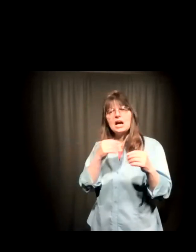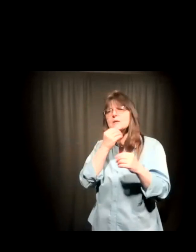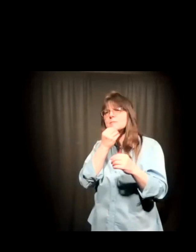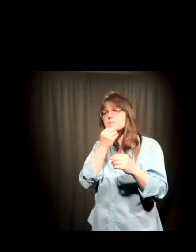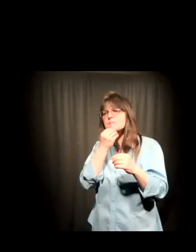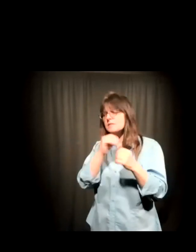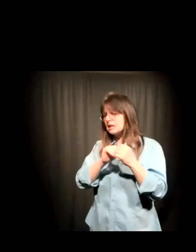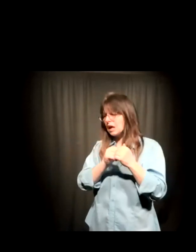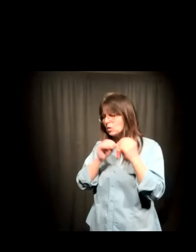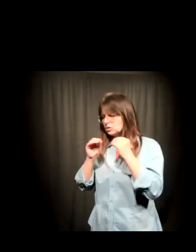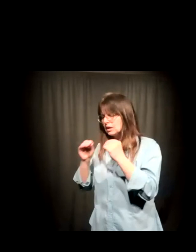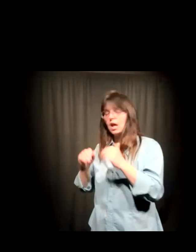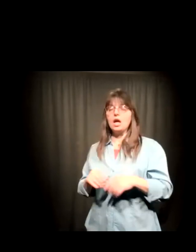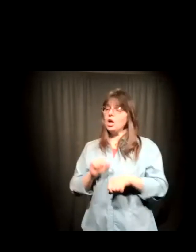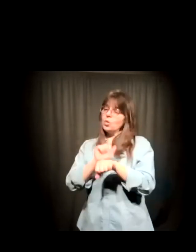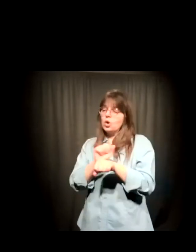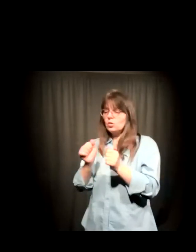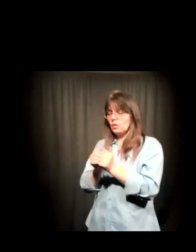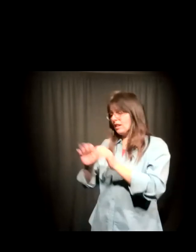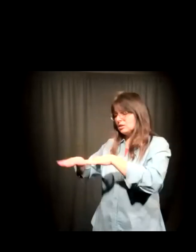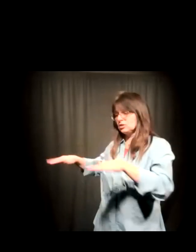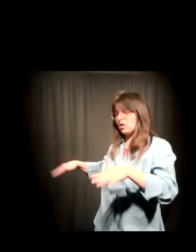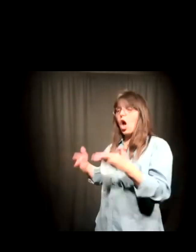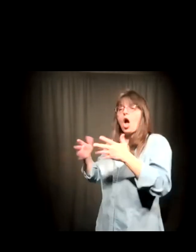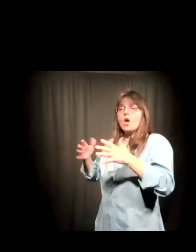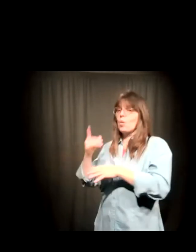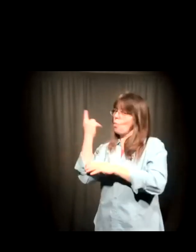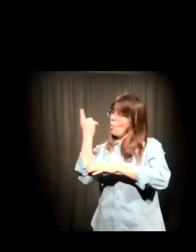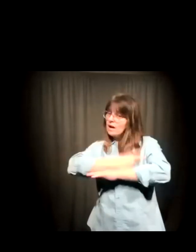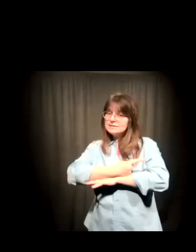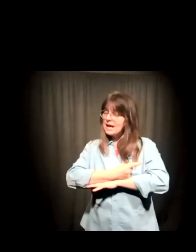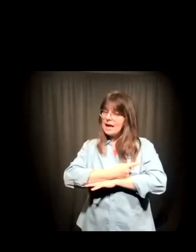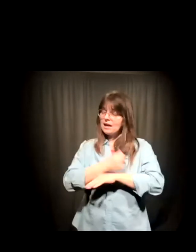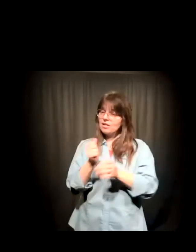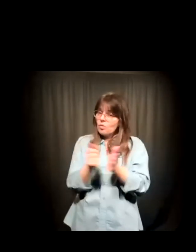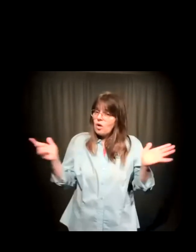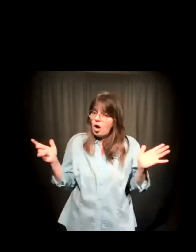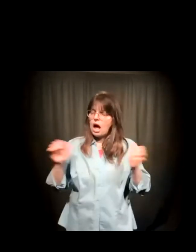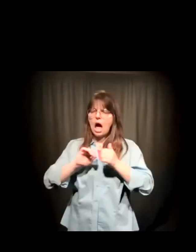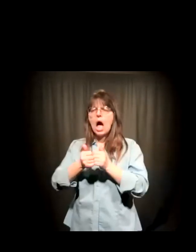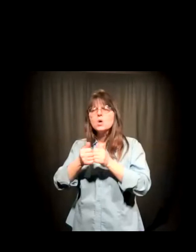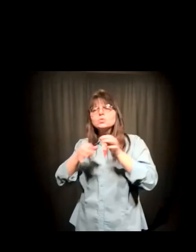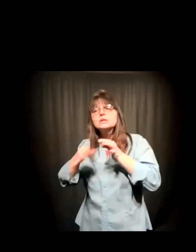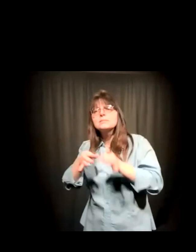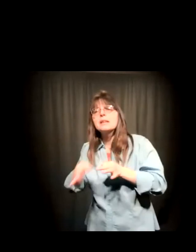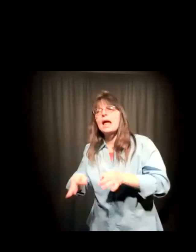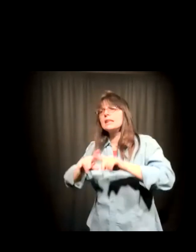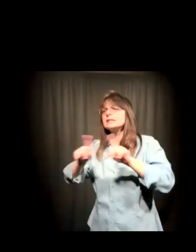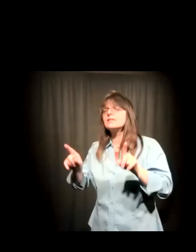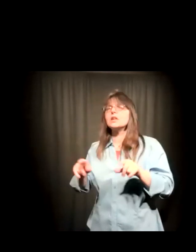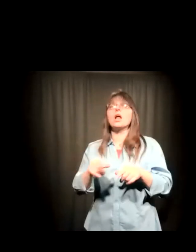students only for one day, but he was already in deep. How could he explain the differences lift,